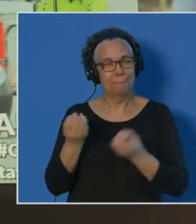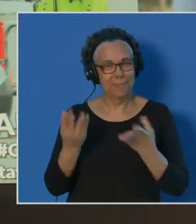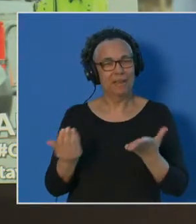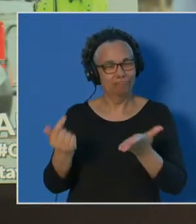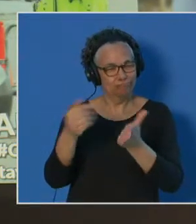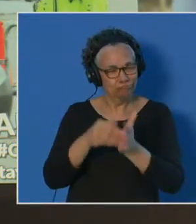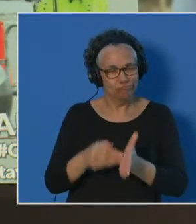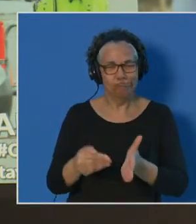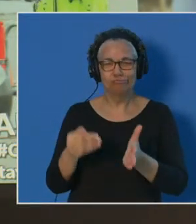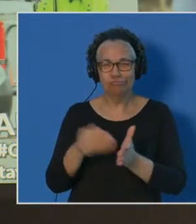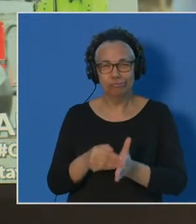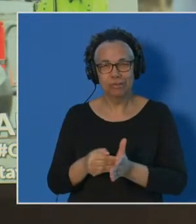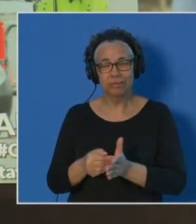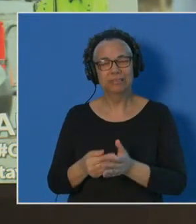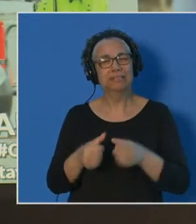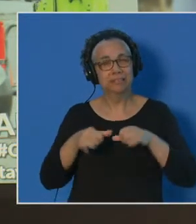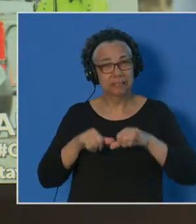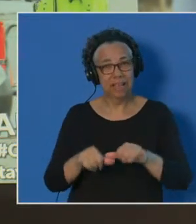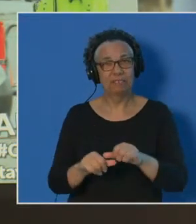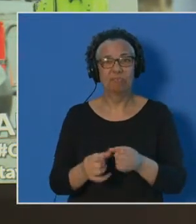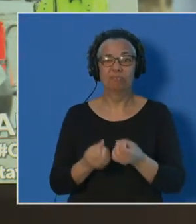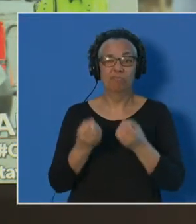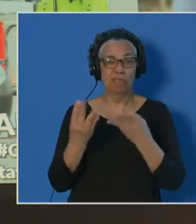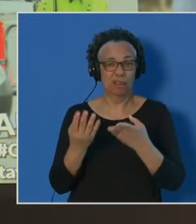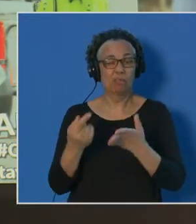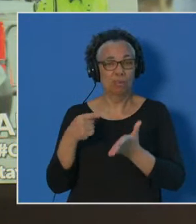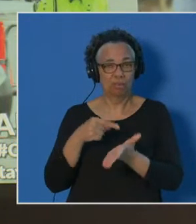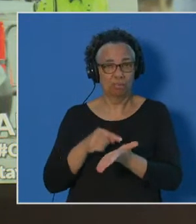will stay for several weeks at a time.